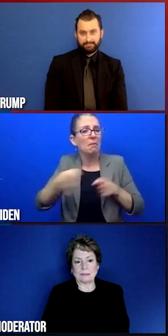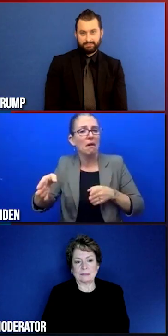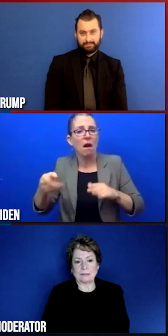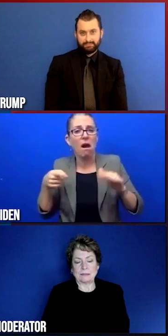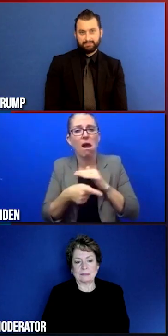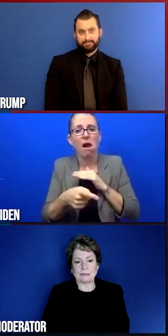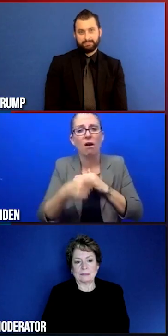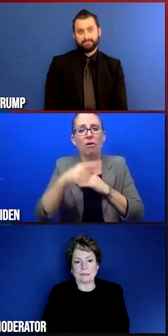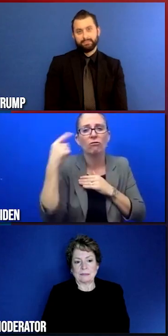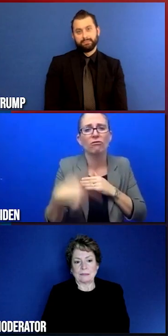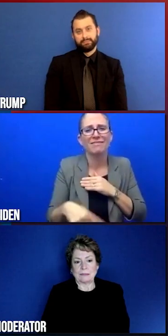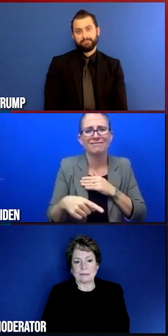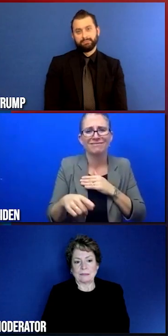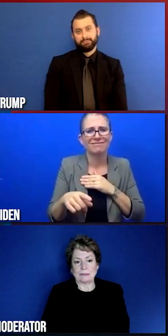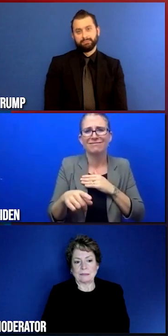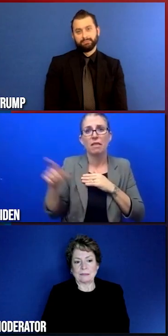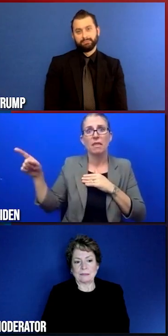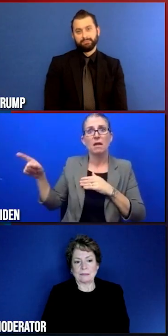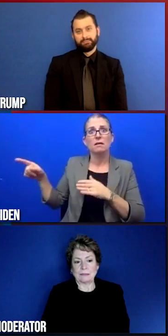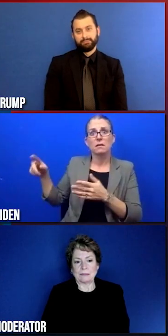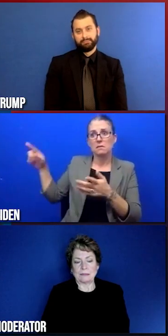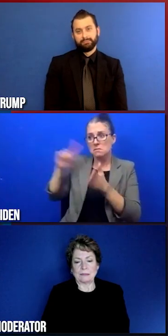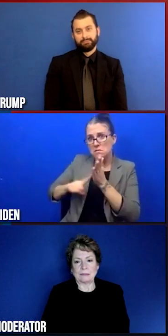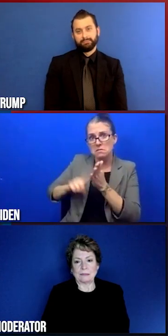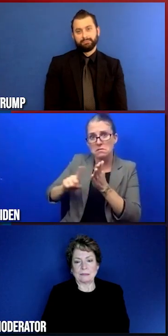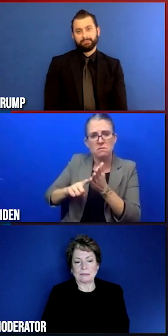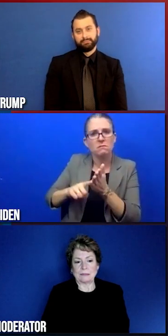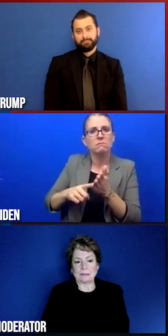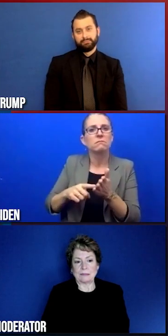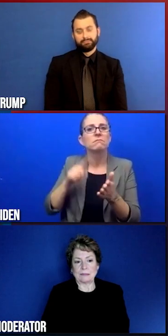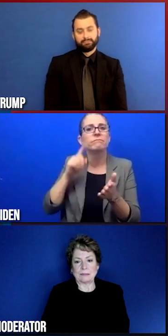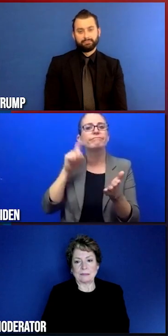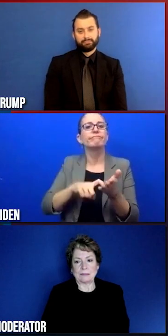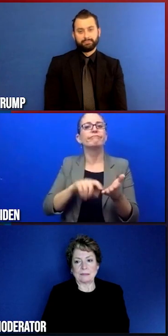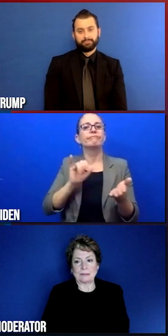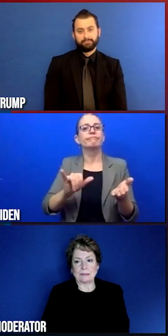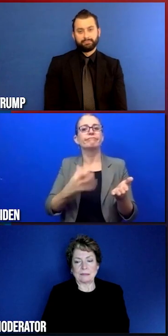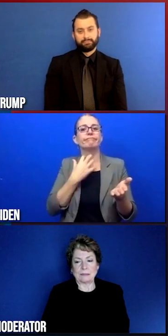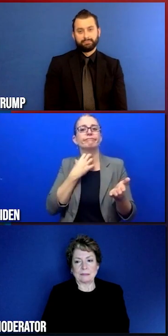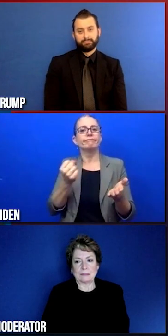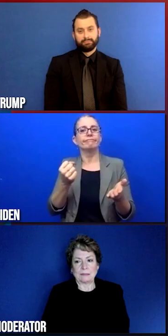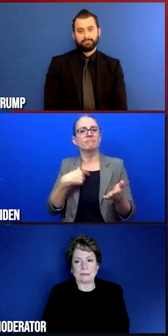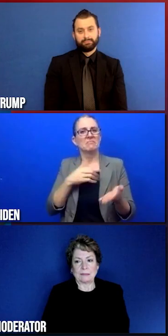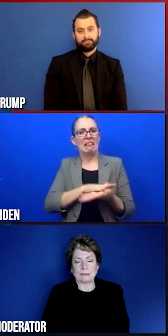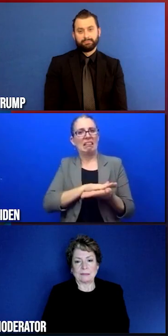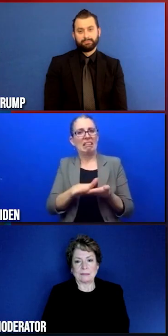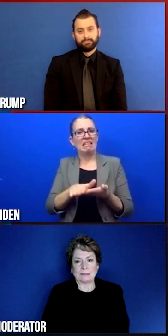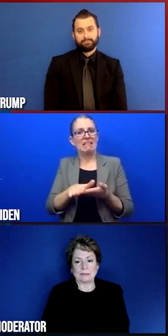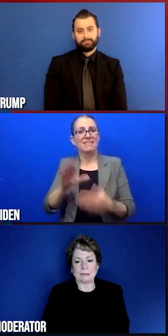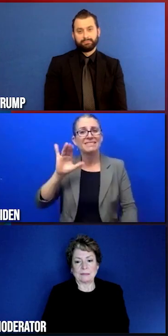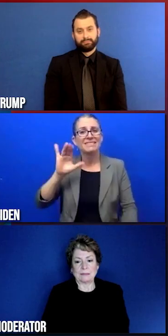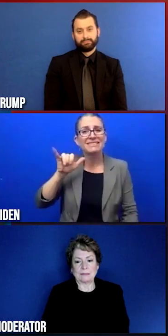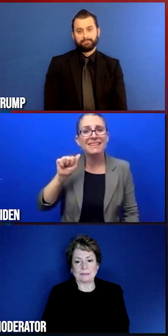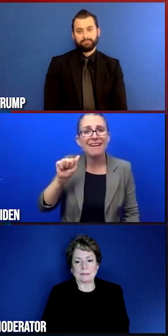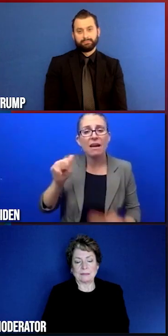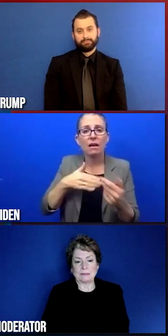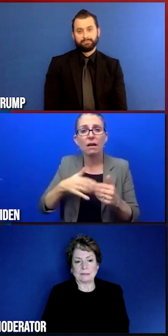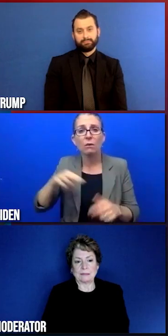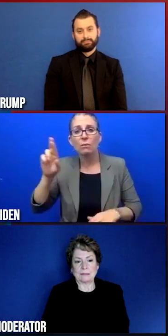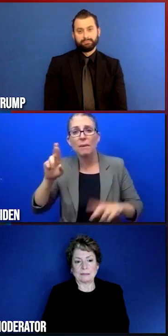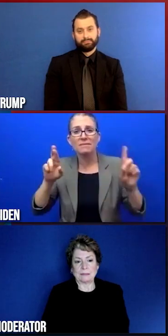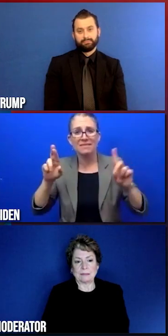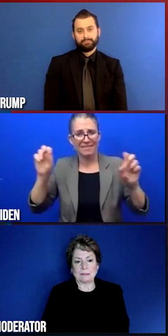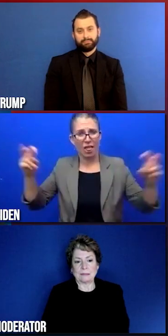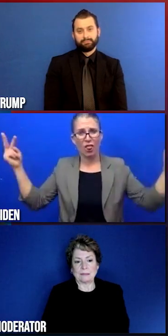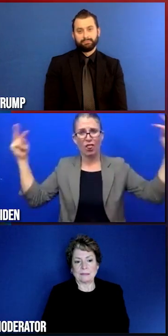CIA, both parties, say what he's saying is a bunch of garbage. Nobody believes it except his and his good friend